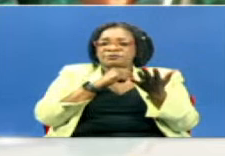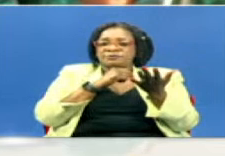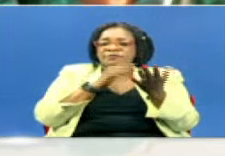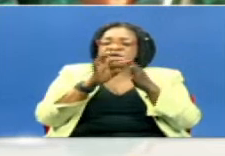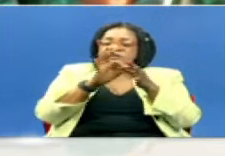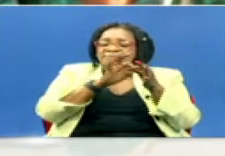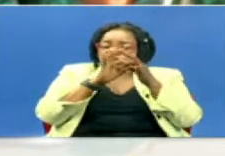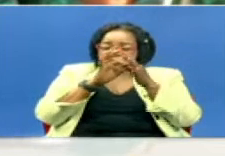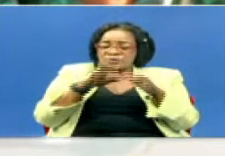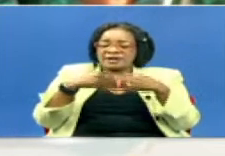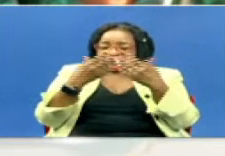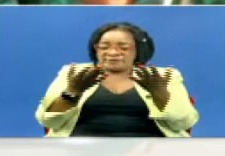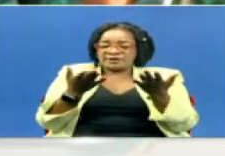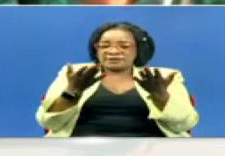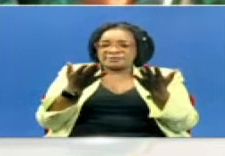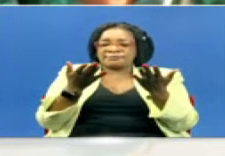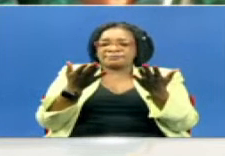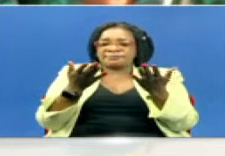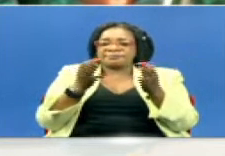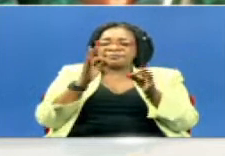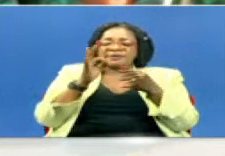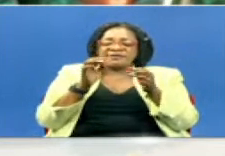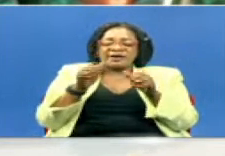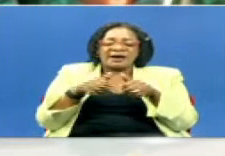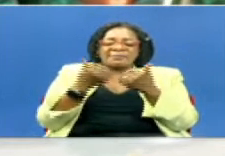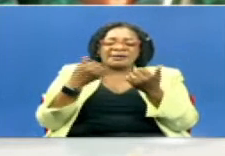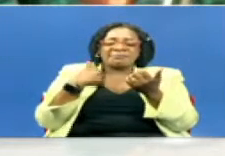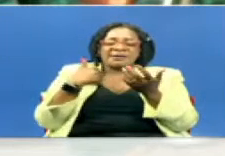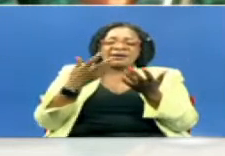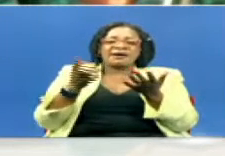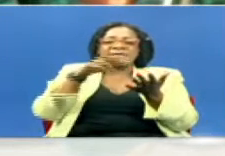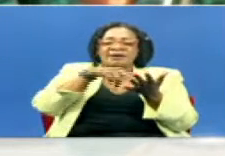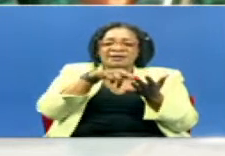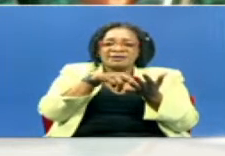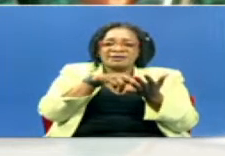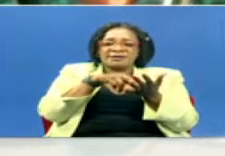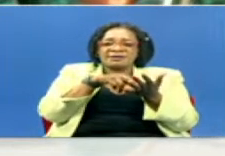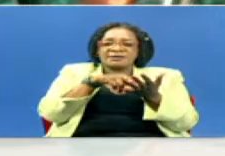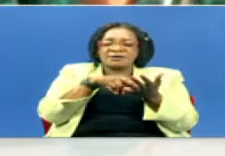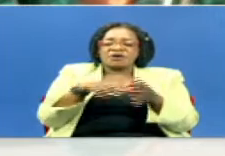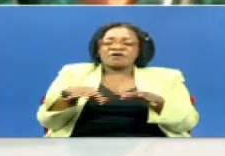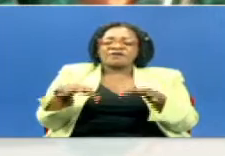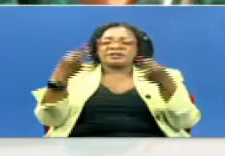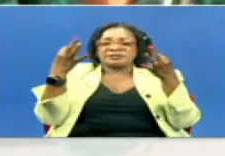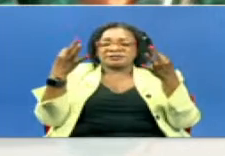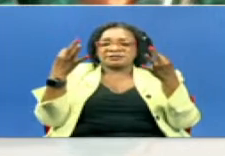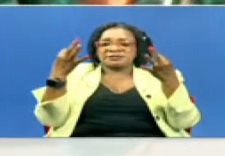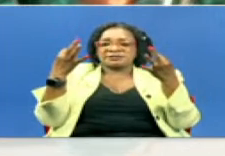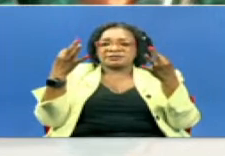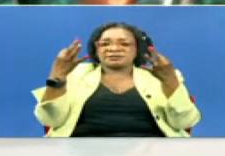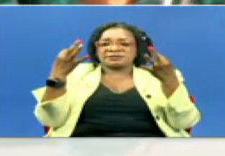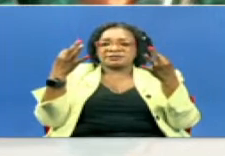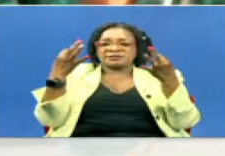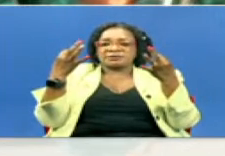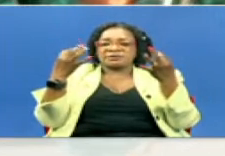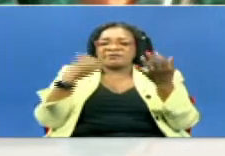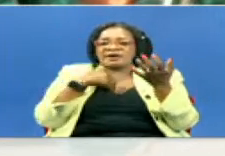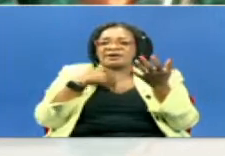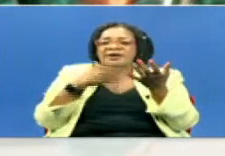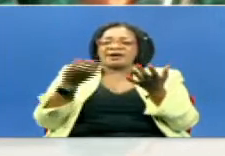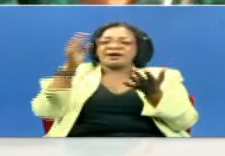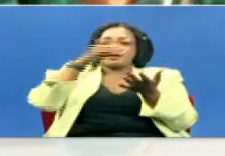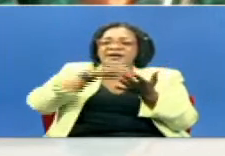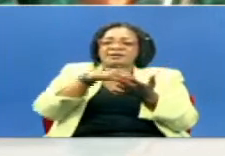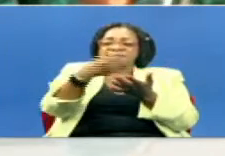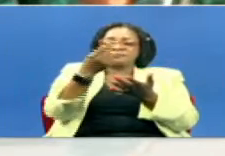Umoja One Kenya. Had I then run to the wire, I think it was obvious that we would have gone again, as I said, go to a